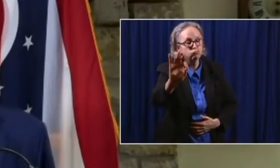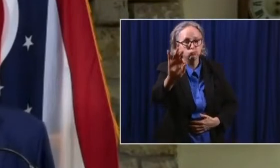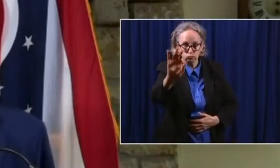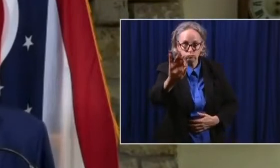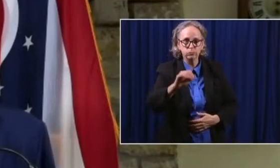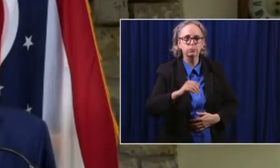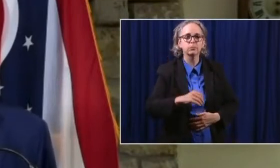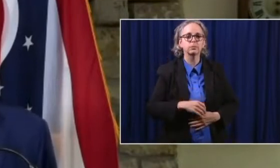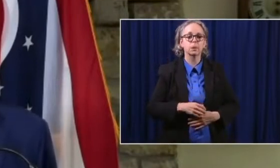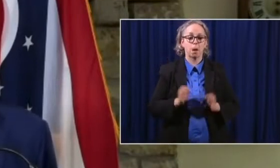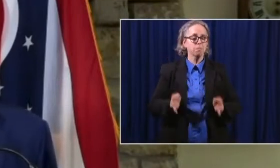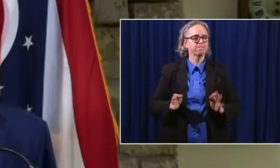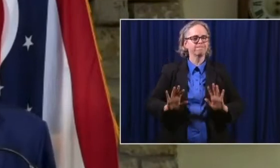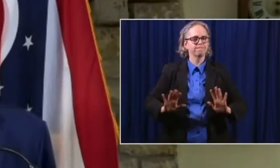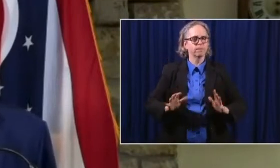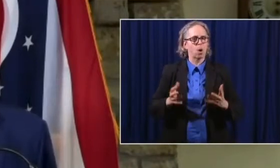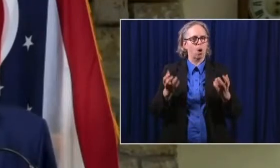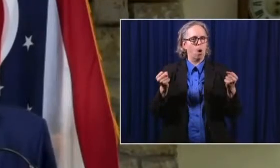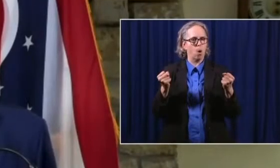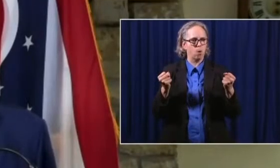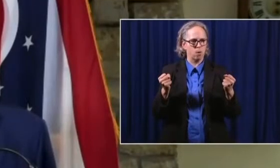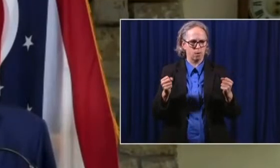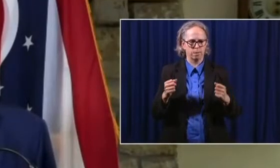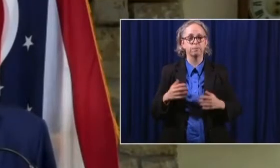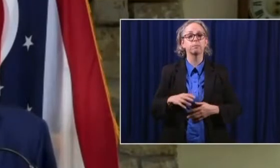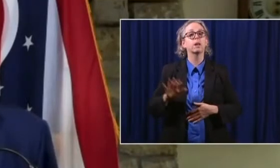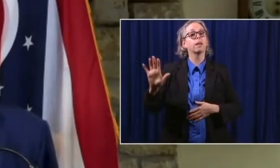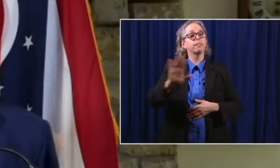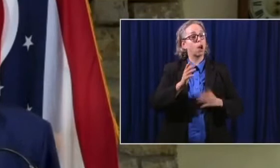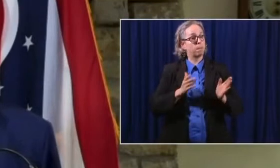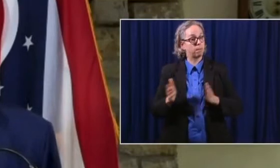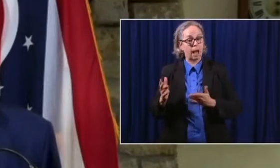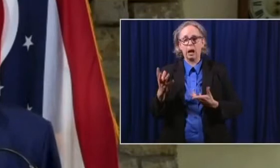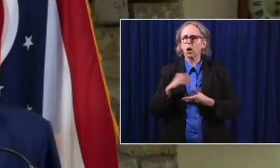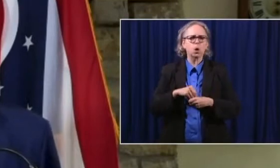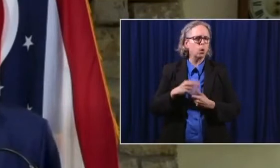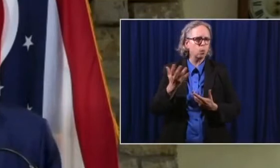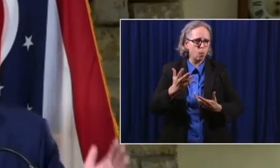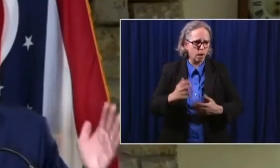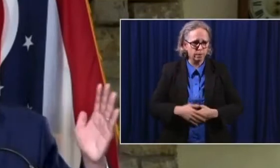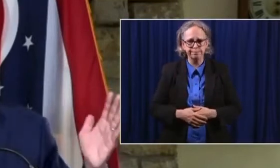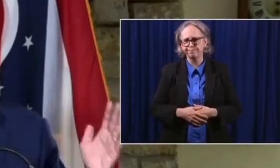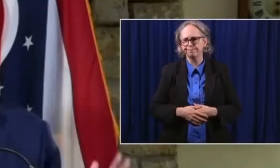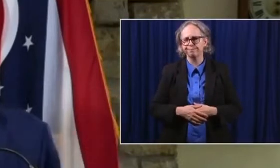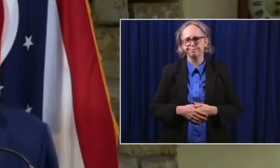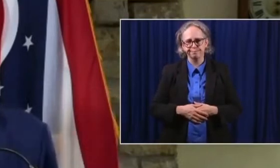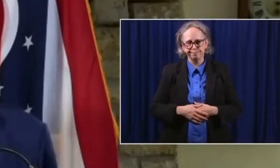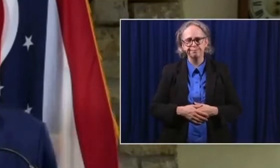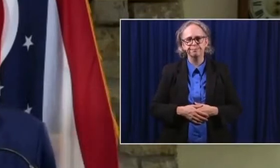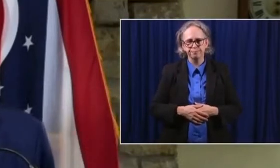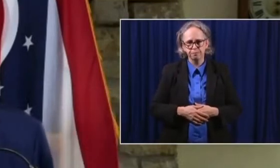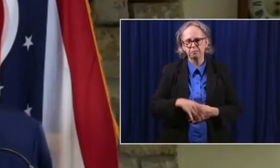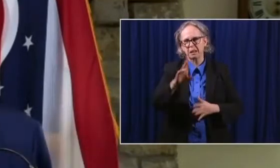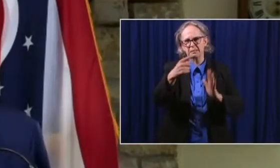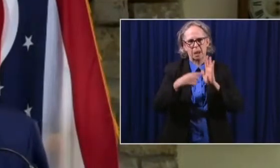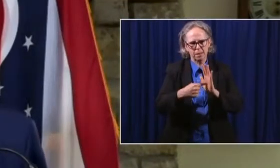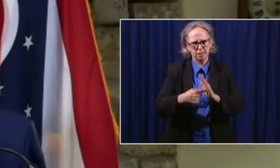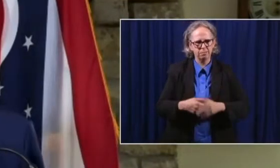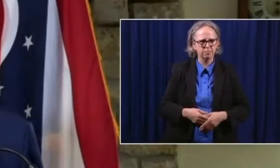of the things that they are looking at doing would be to have 4 different